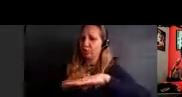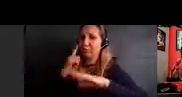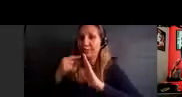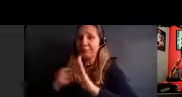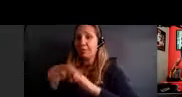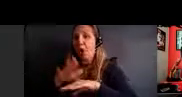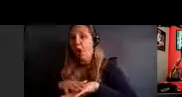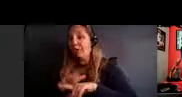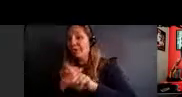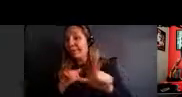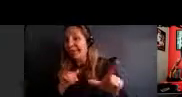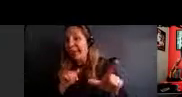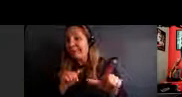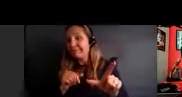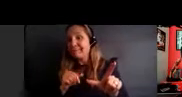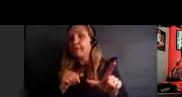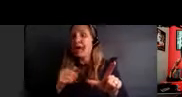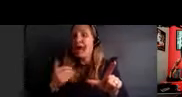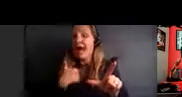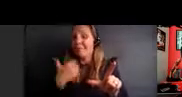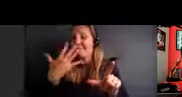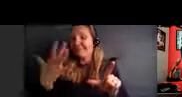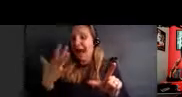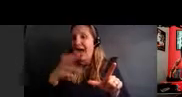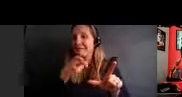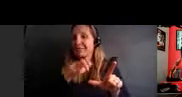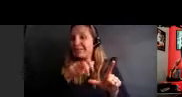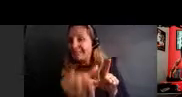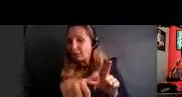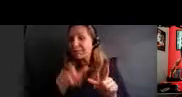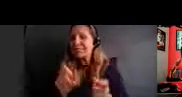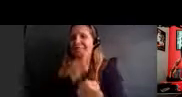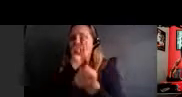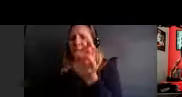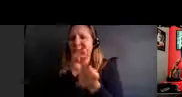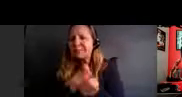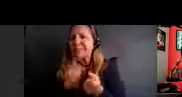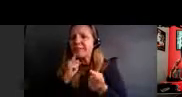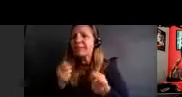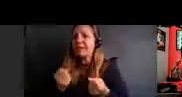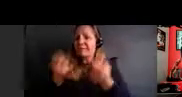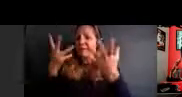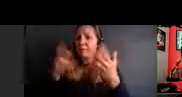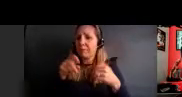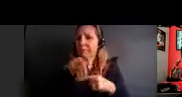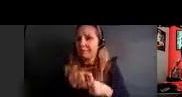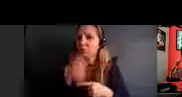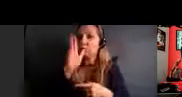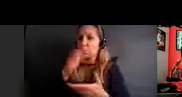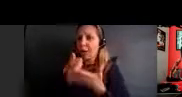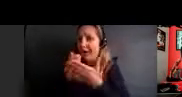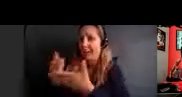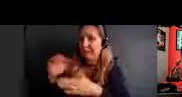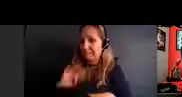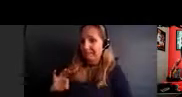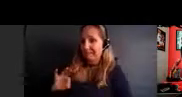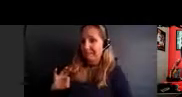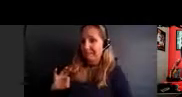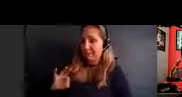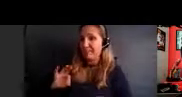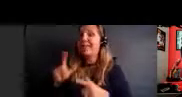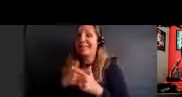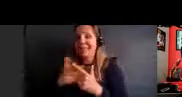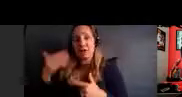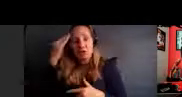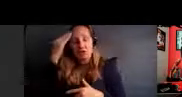and there's a set of 5 stairs ahead of you. Letting them know the specific amount of stairs in some cases is actually good. That way they know exactly